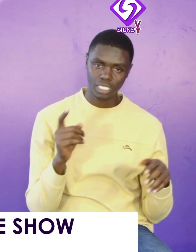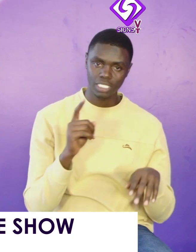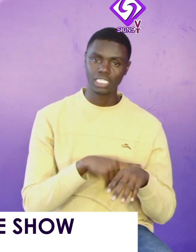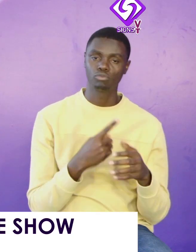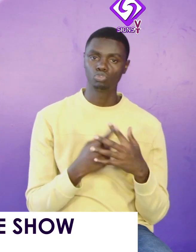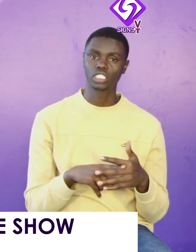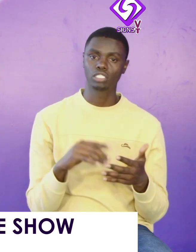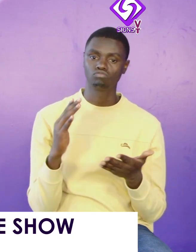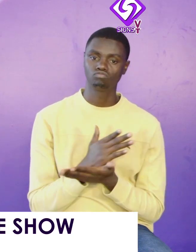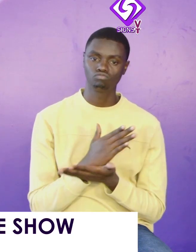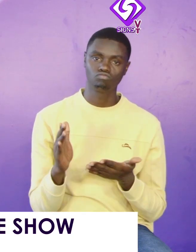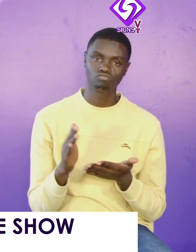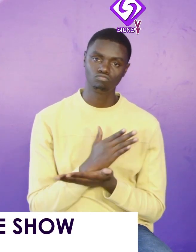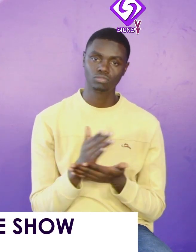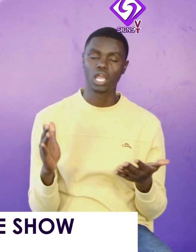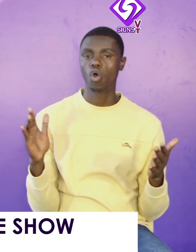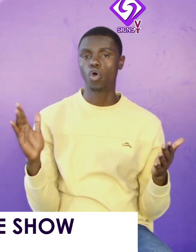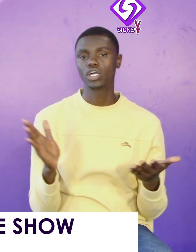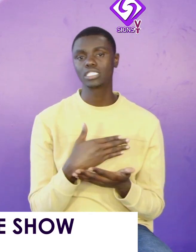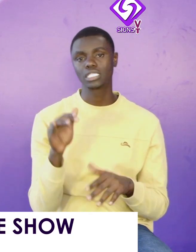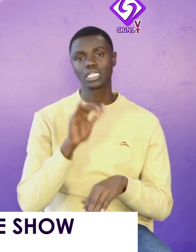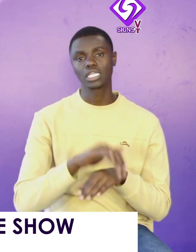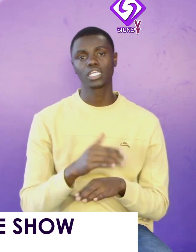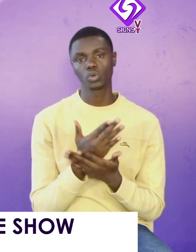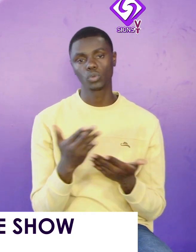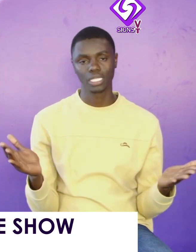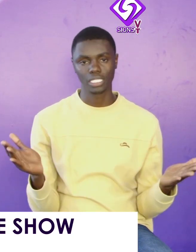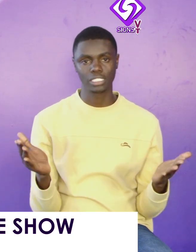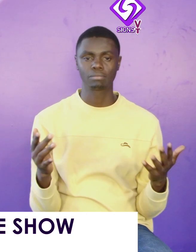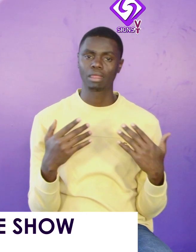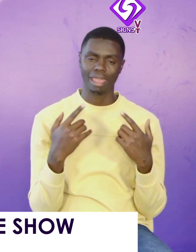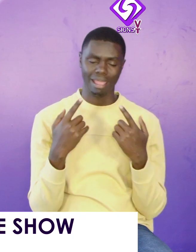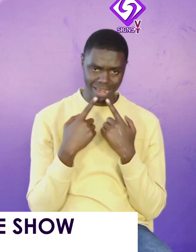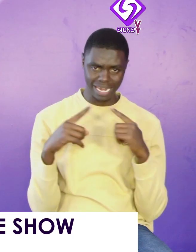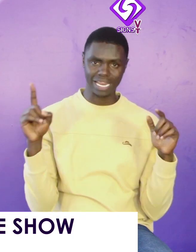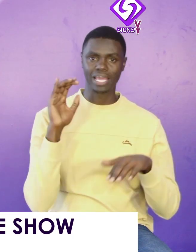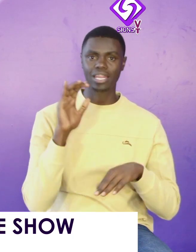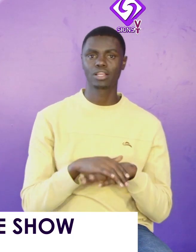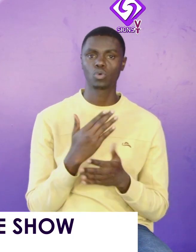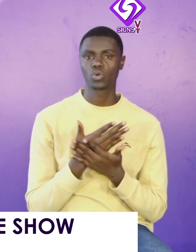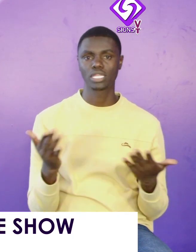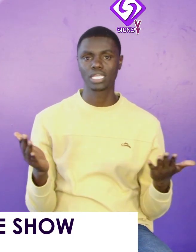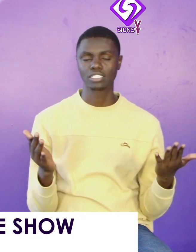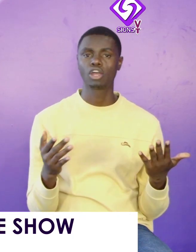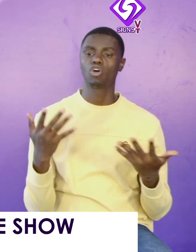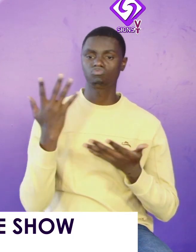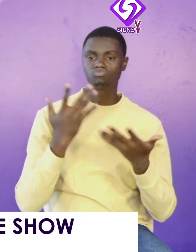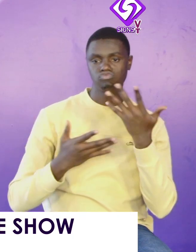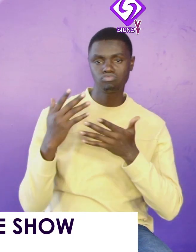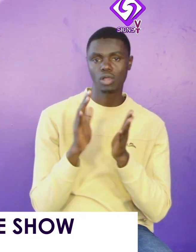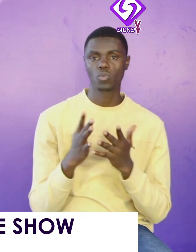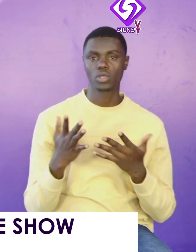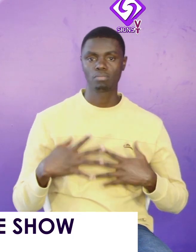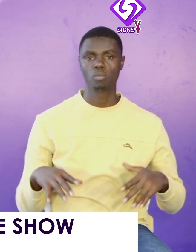sharing, or singing good things, or just declaring good things, or talking to people,